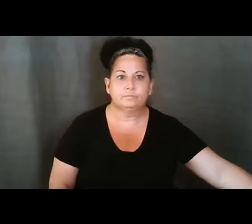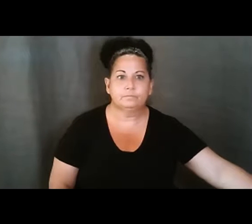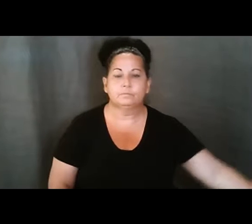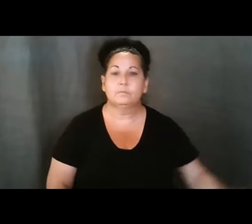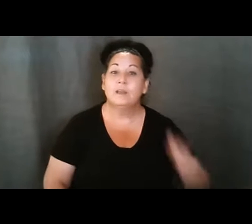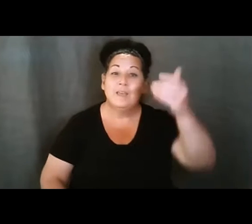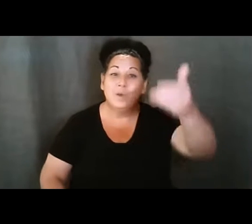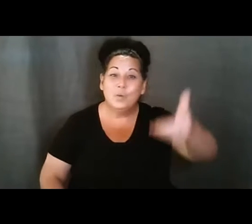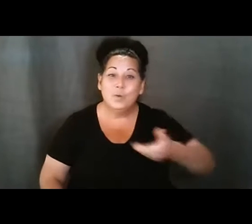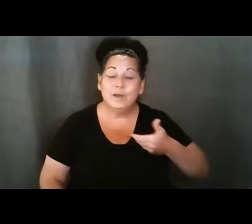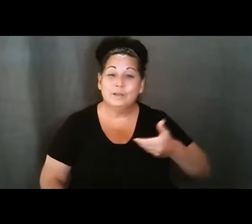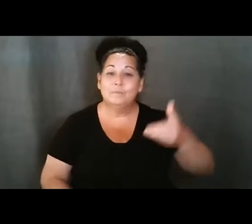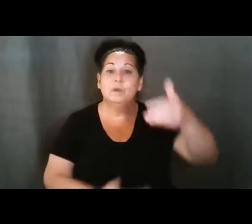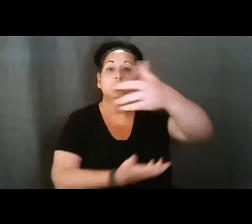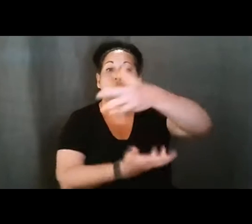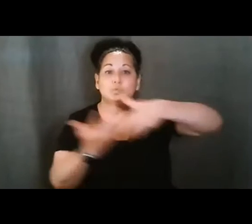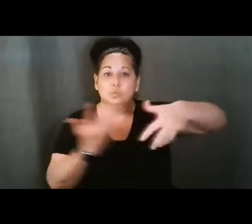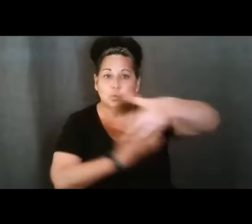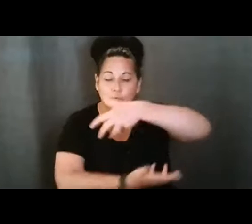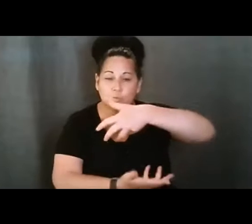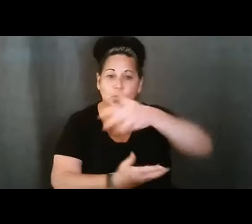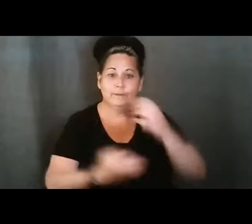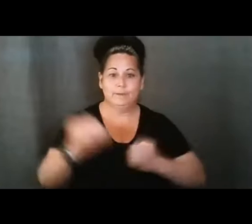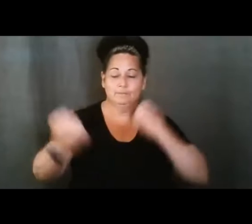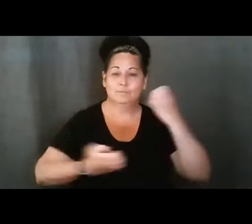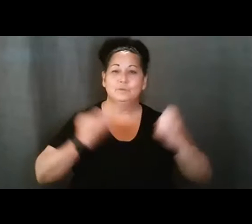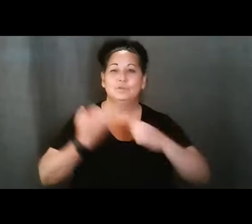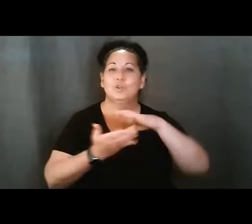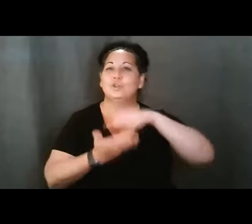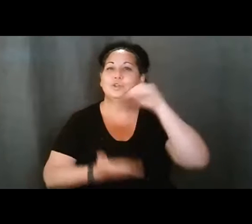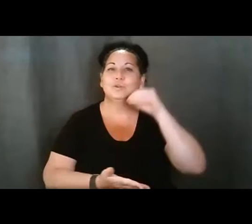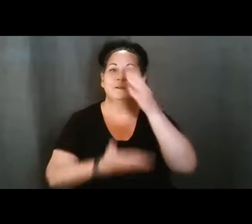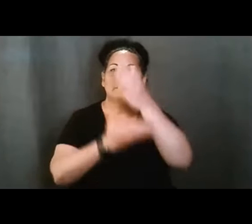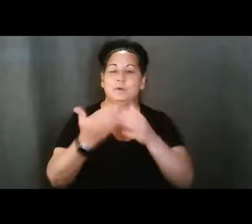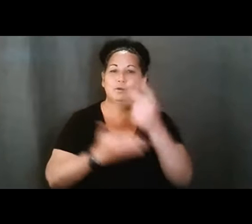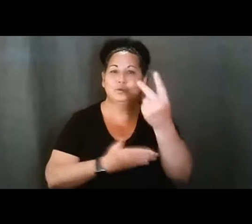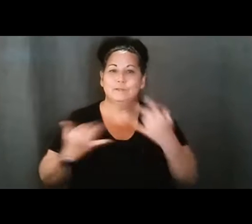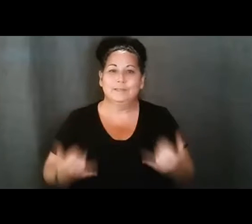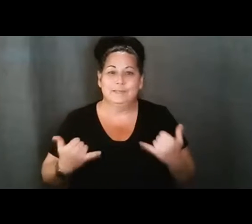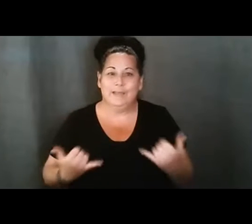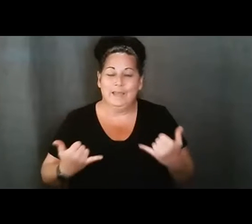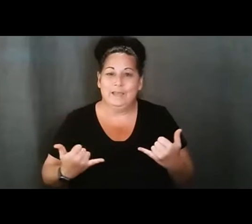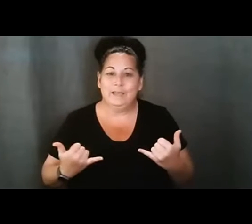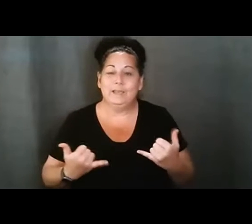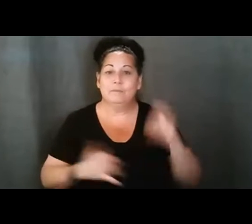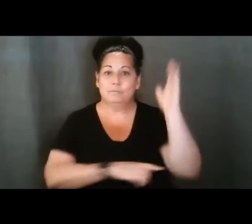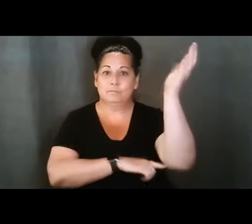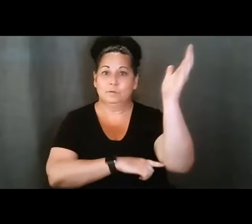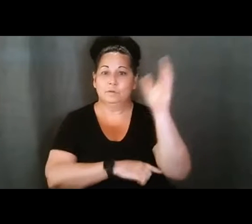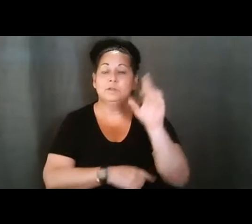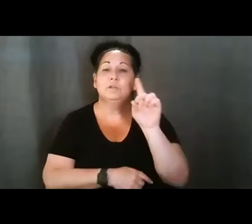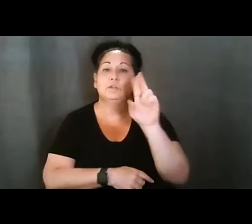Welcome to Social Emotional Learning Part 2. In today's presentation, Dr. Charles Flowers